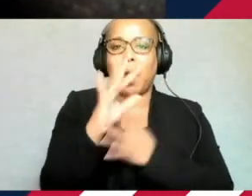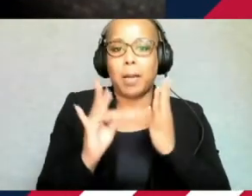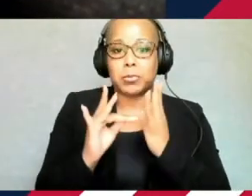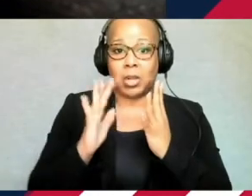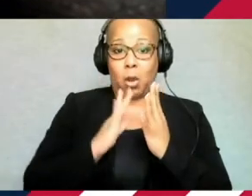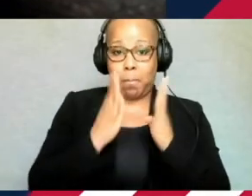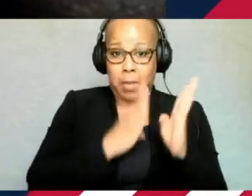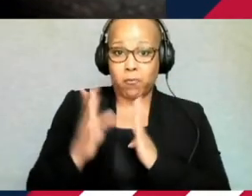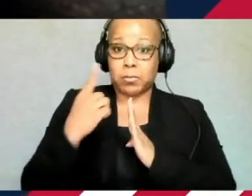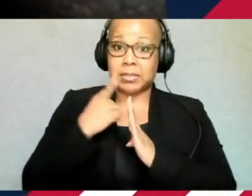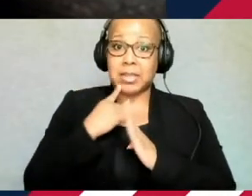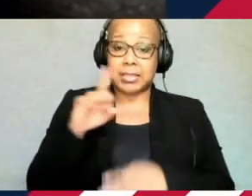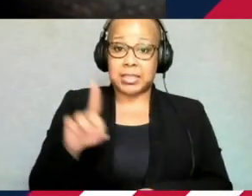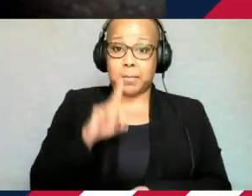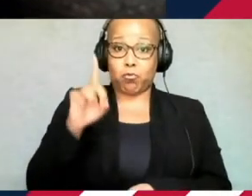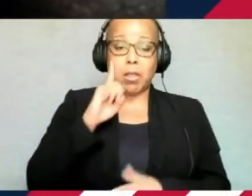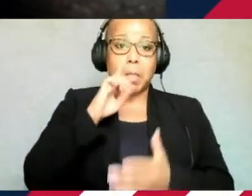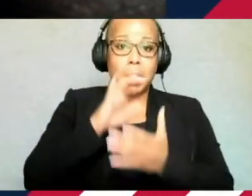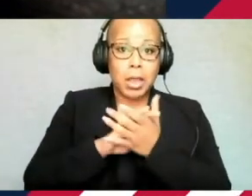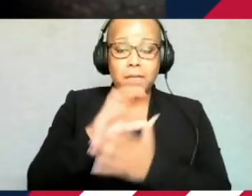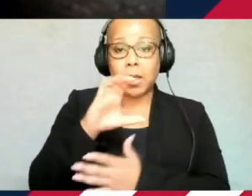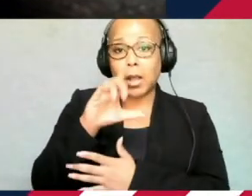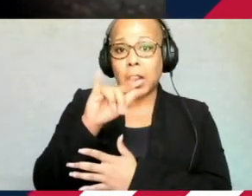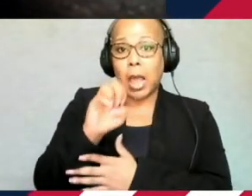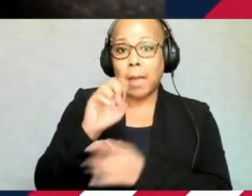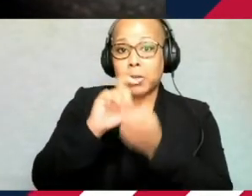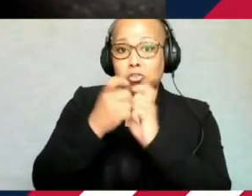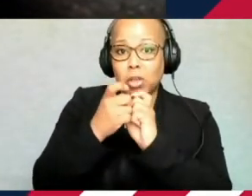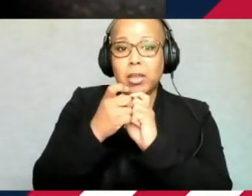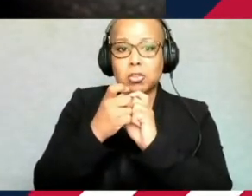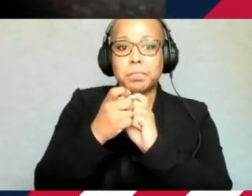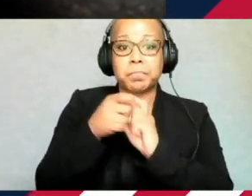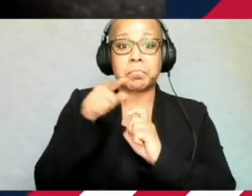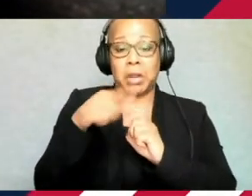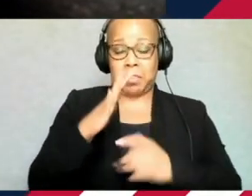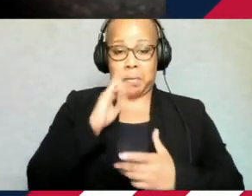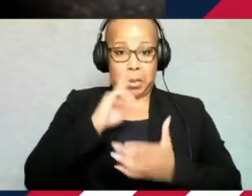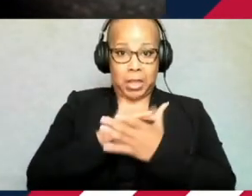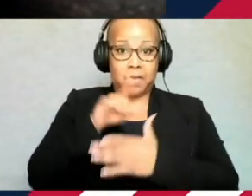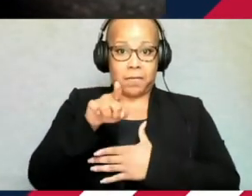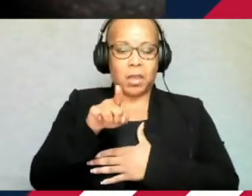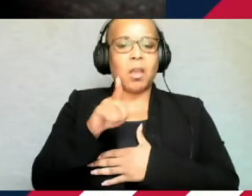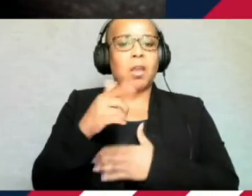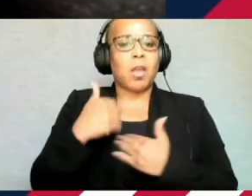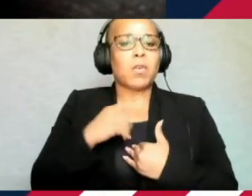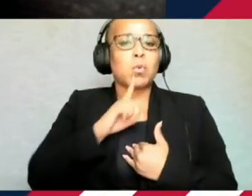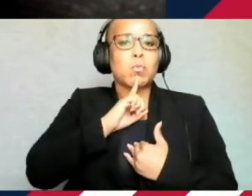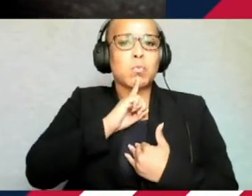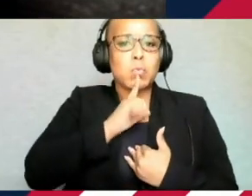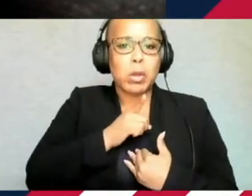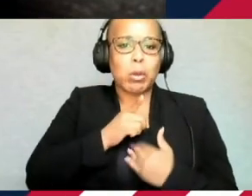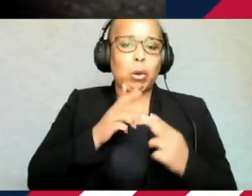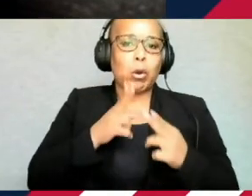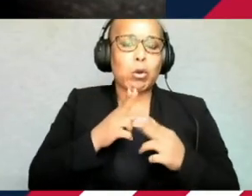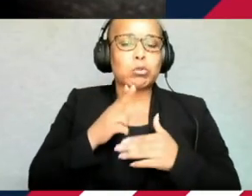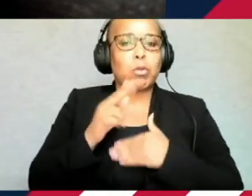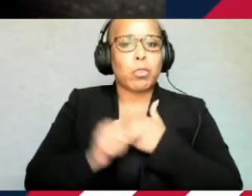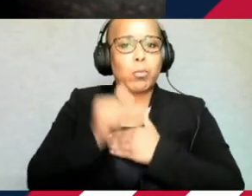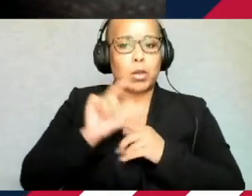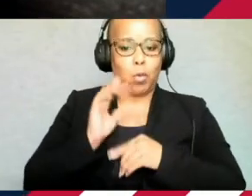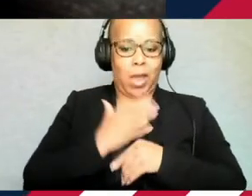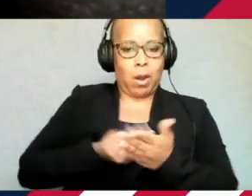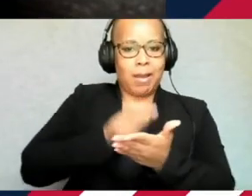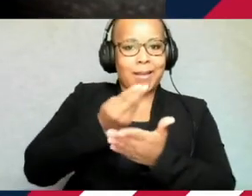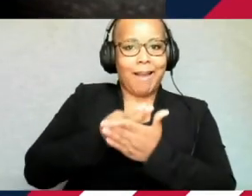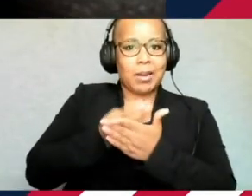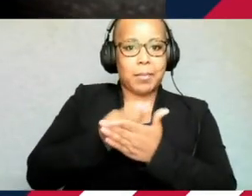says Democrats believe in climate change and that believe that climate change poses a real and urgent threat to our economy, our